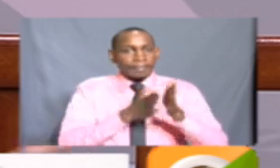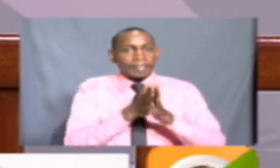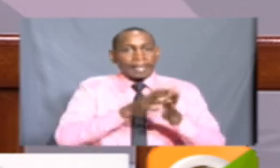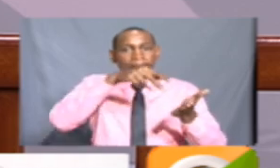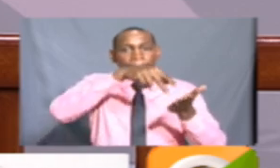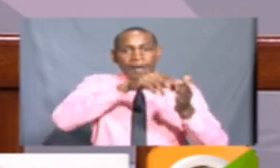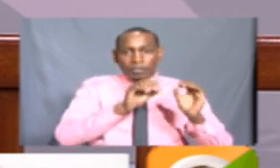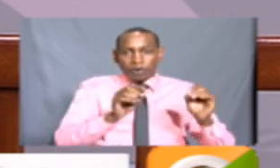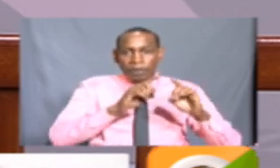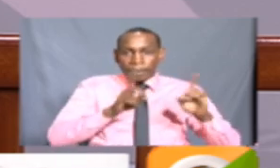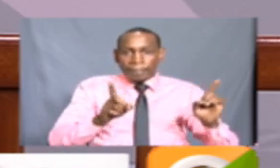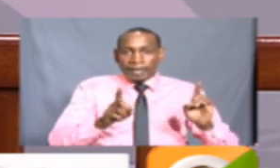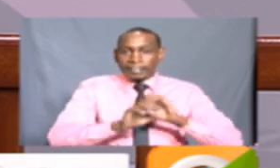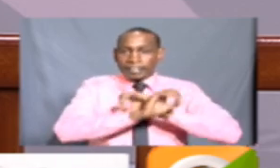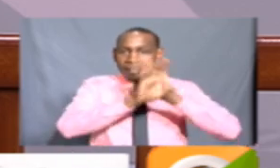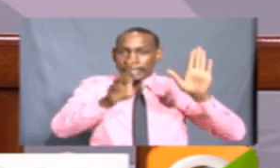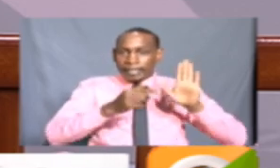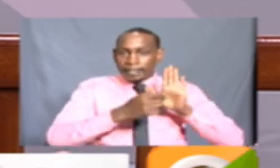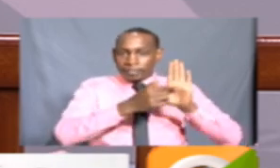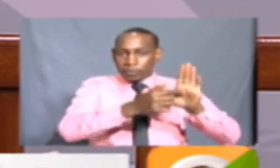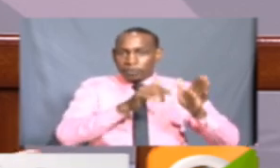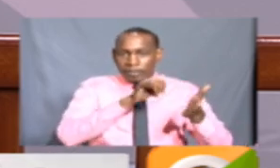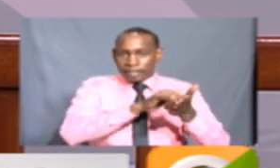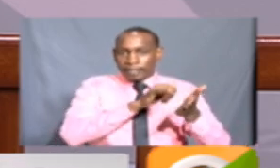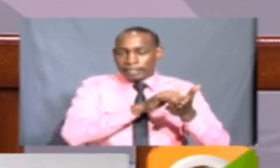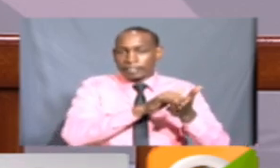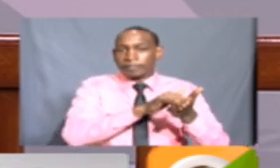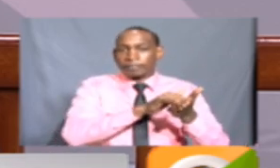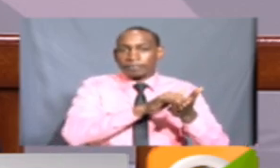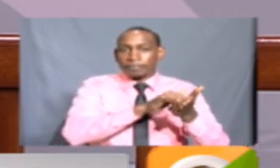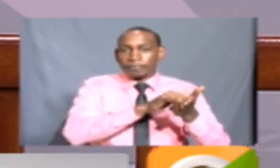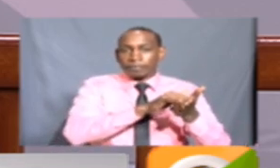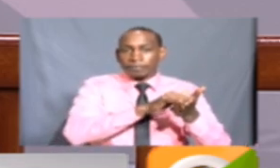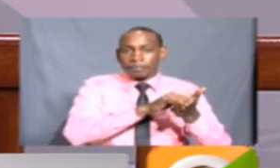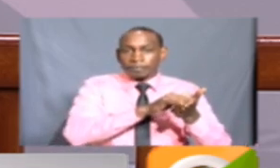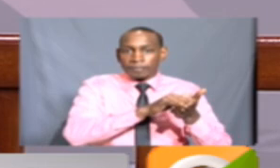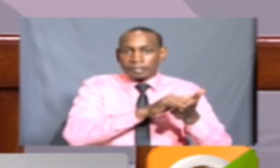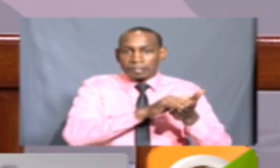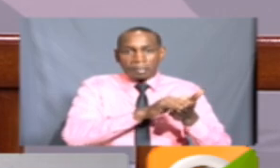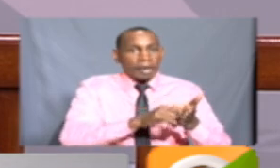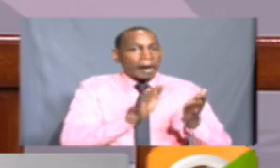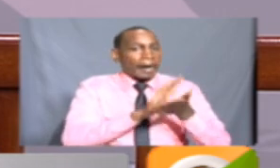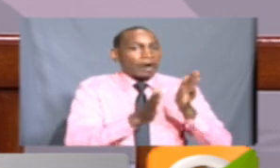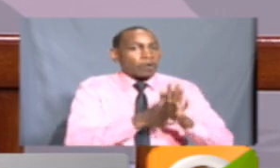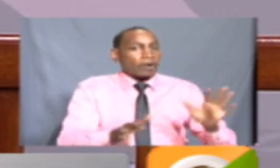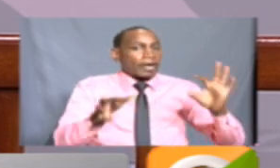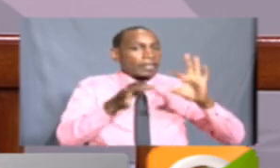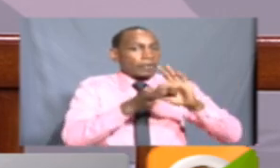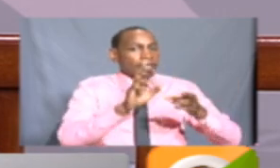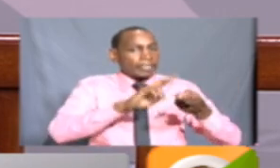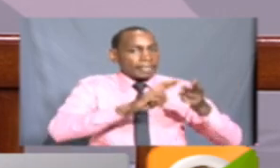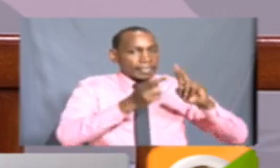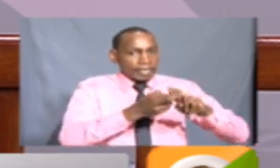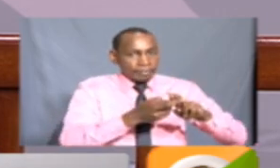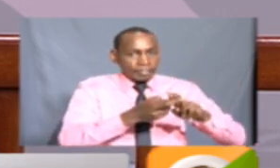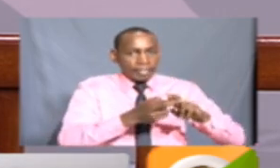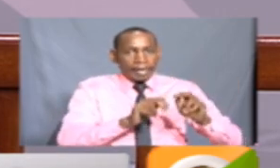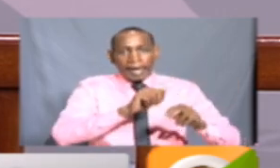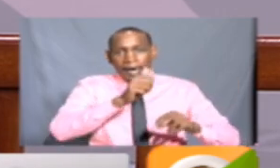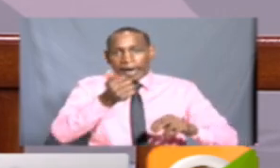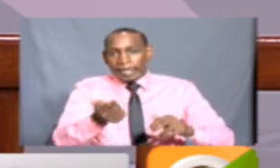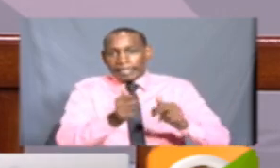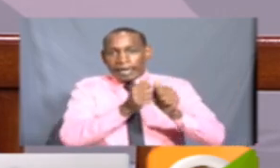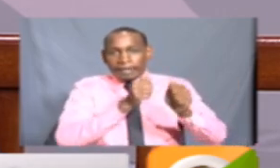Yeah. But as a clear demonstration of the very disharmonious, if you may, relationship, the other refused